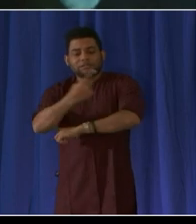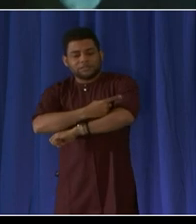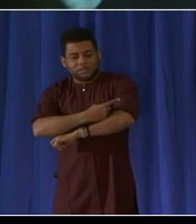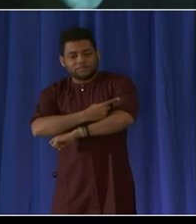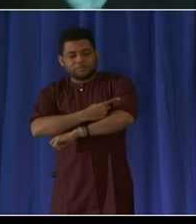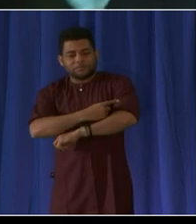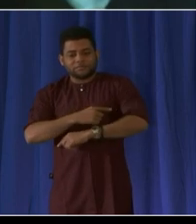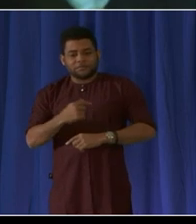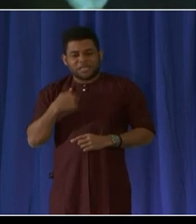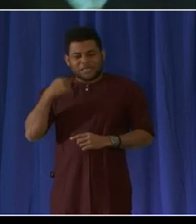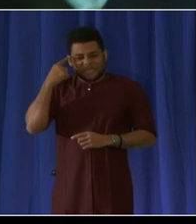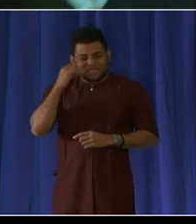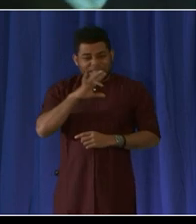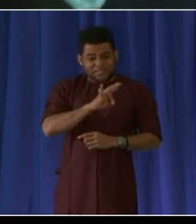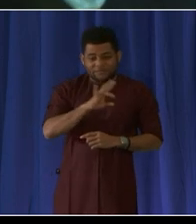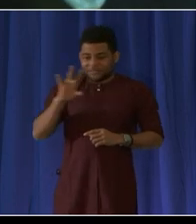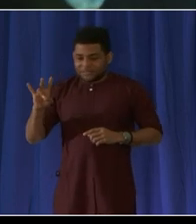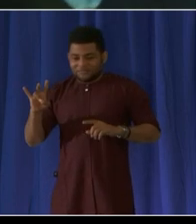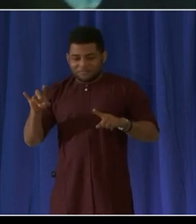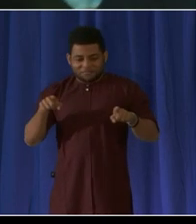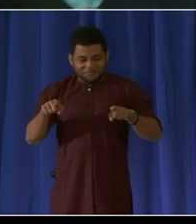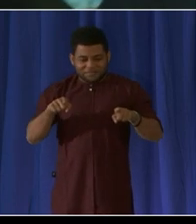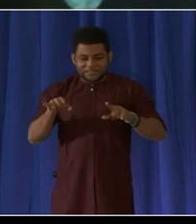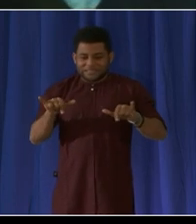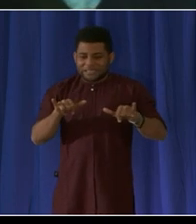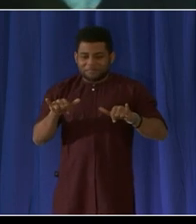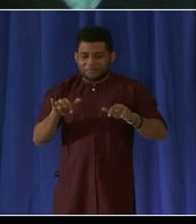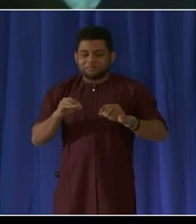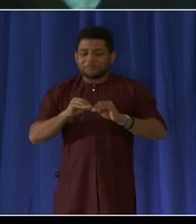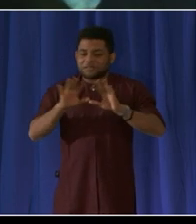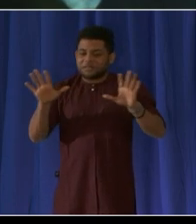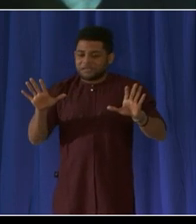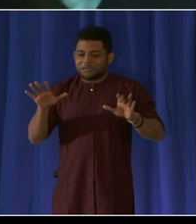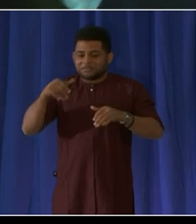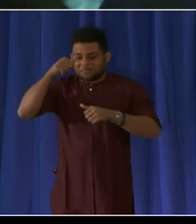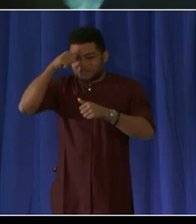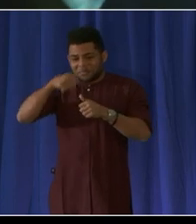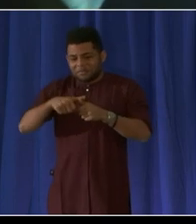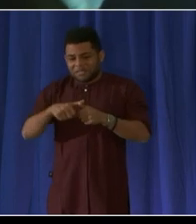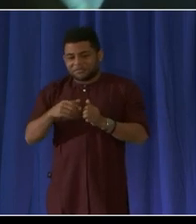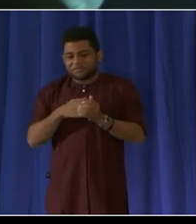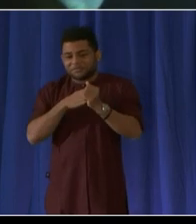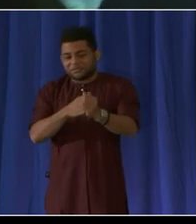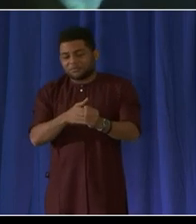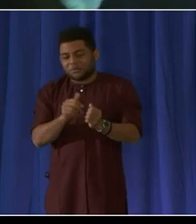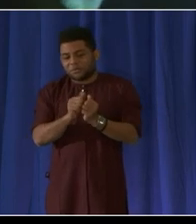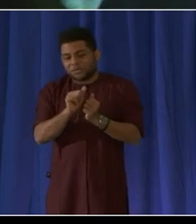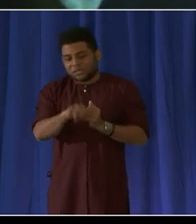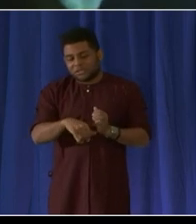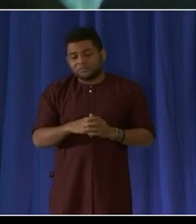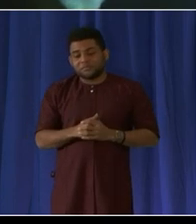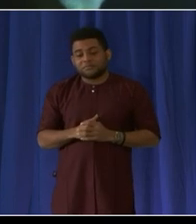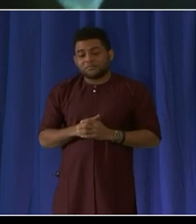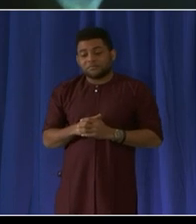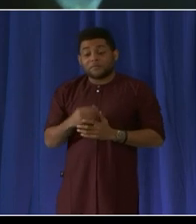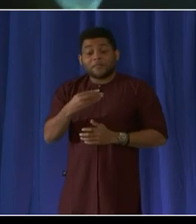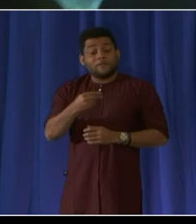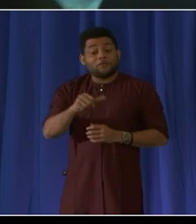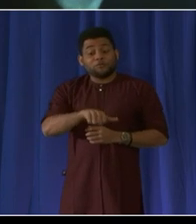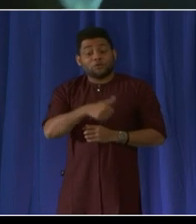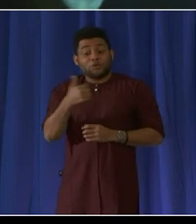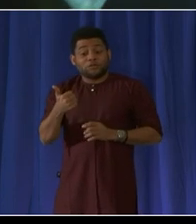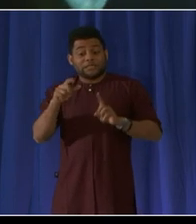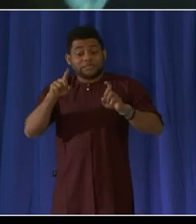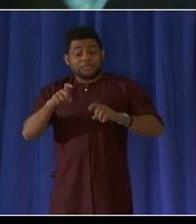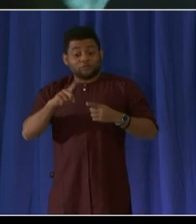and 7, and I believe that's a lot easier for all of us, our families especially, to keep up with. And then just a few other points. Test to